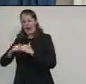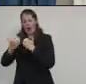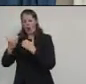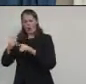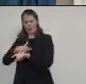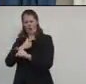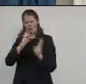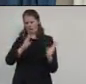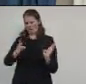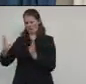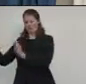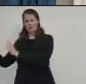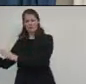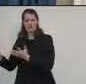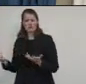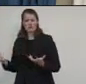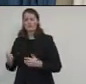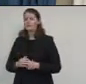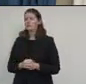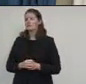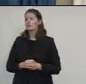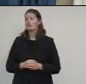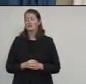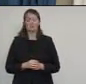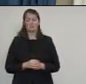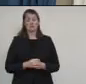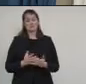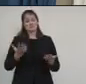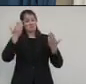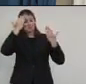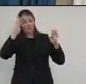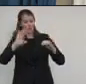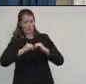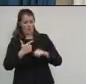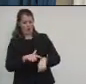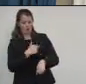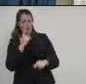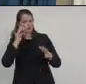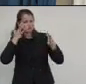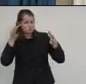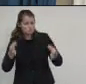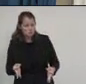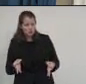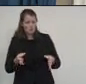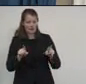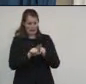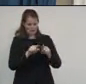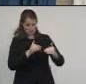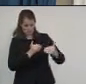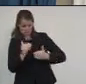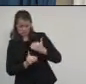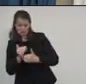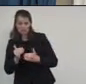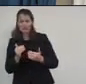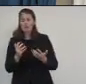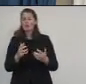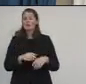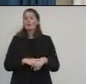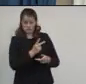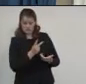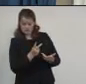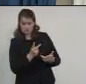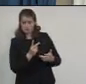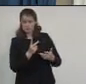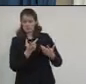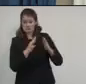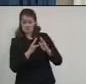at the same time. But it will be incumbent upon them to provide the information that we're asking for. If one county doesn't do it, nobody's going to open